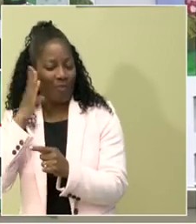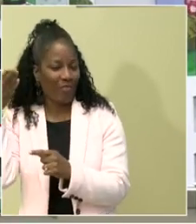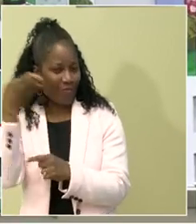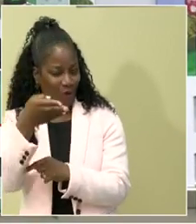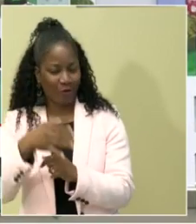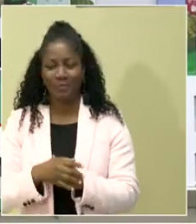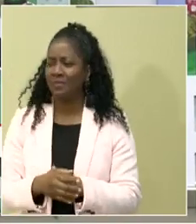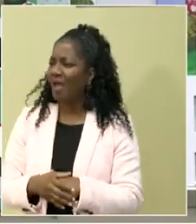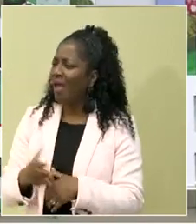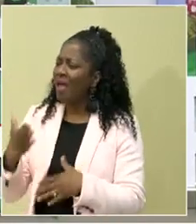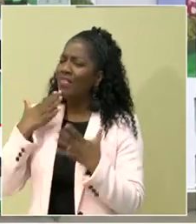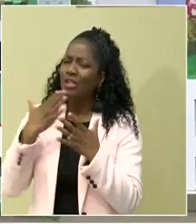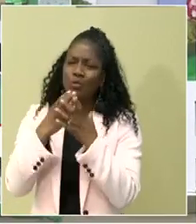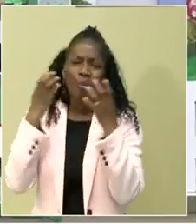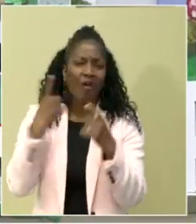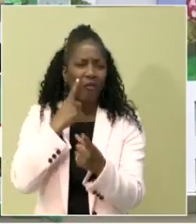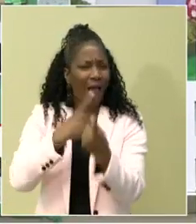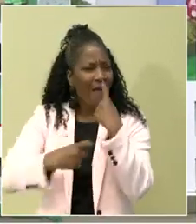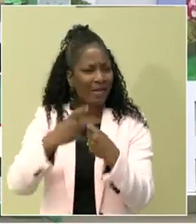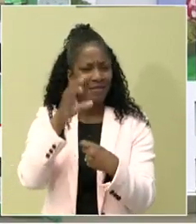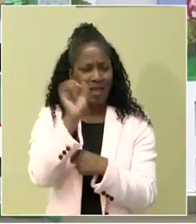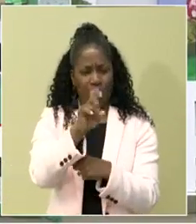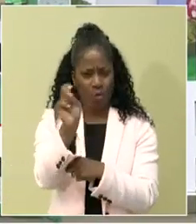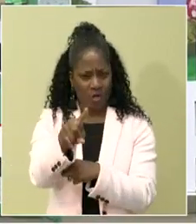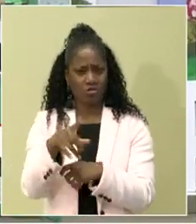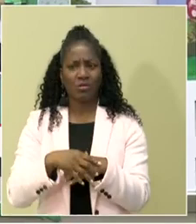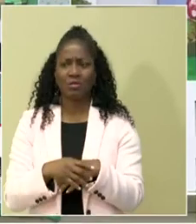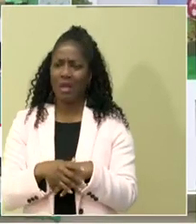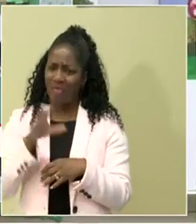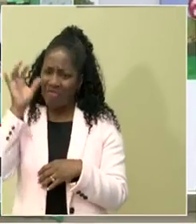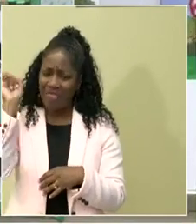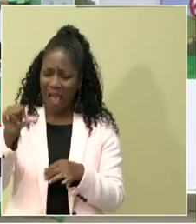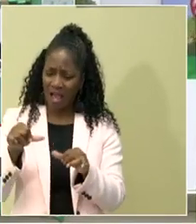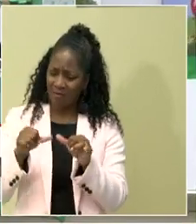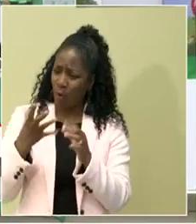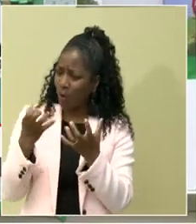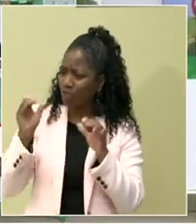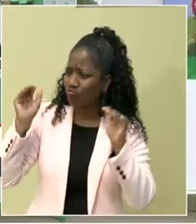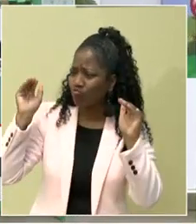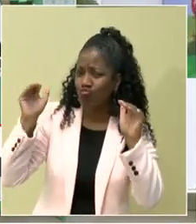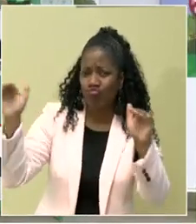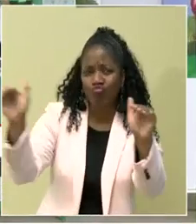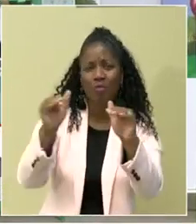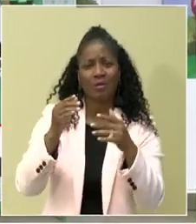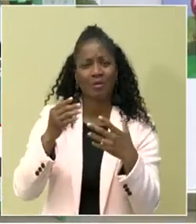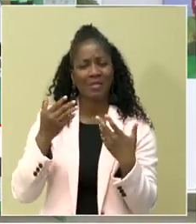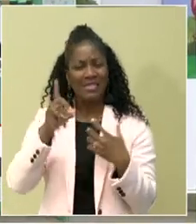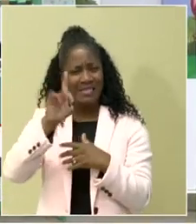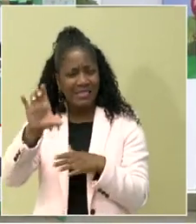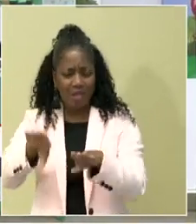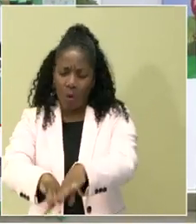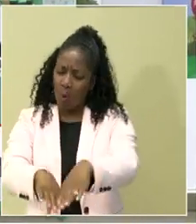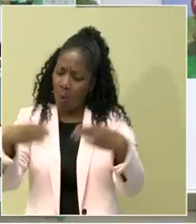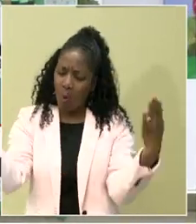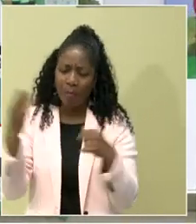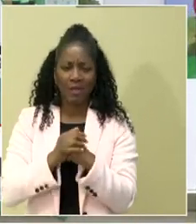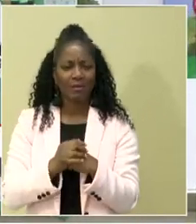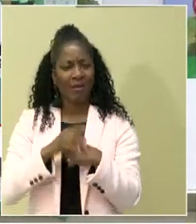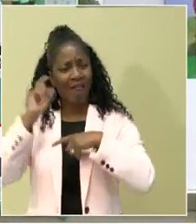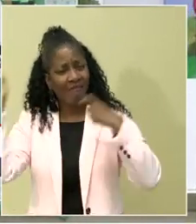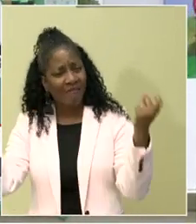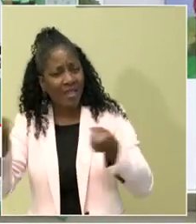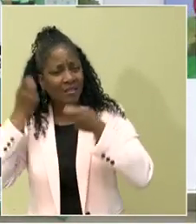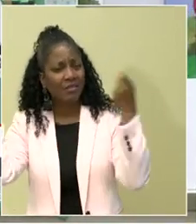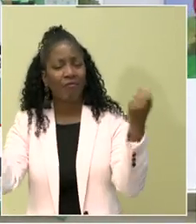because it reminds me to remind you that D.C. is open. So the things that you're used to doing,